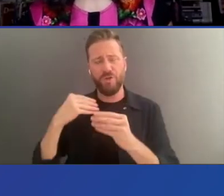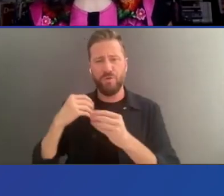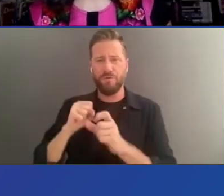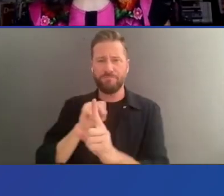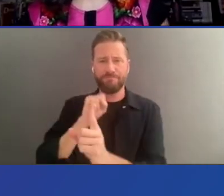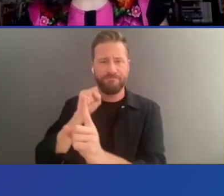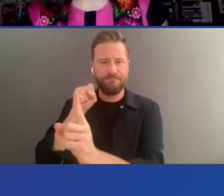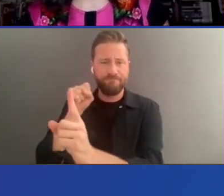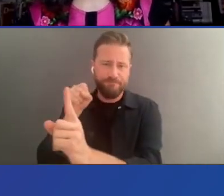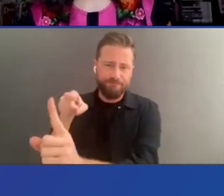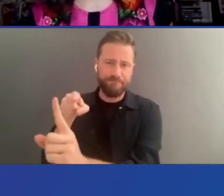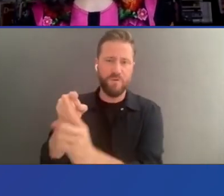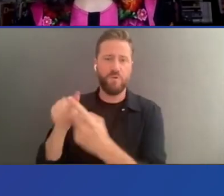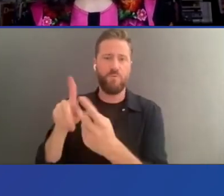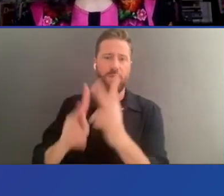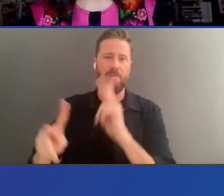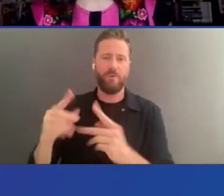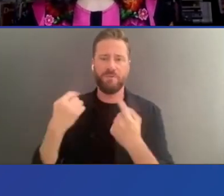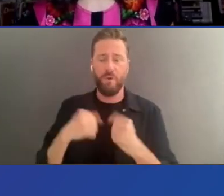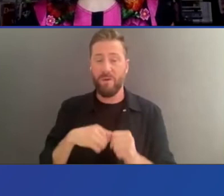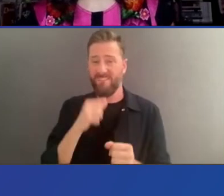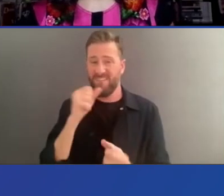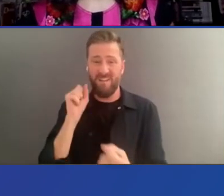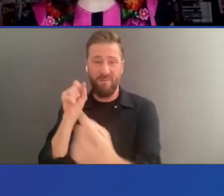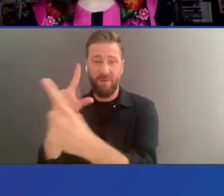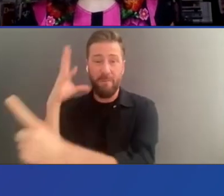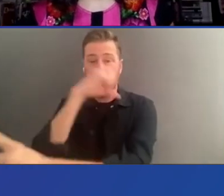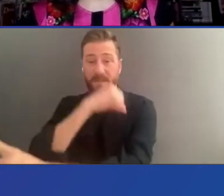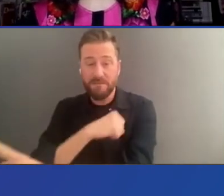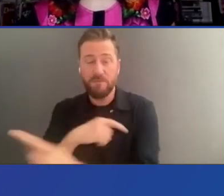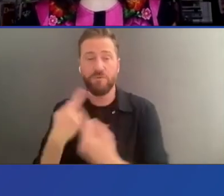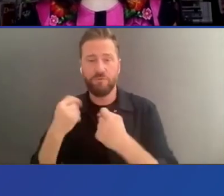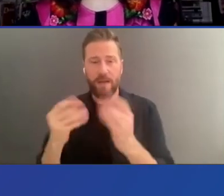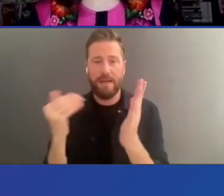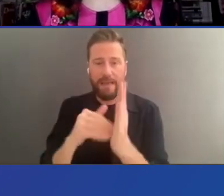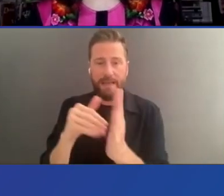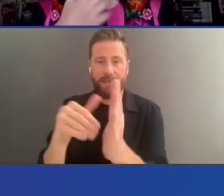trying it regardless of difficulties.